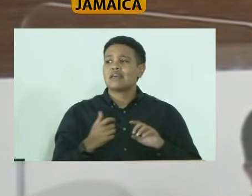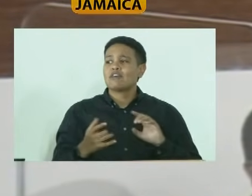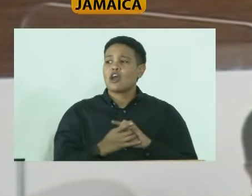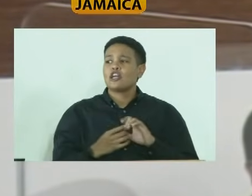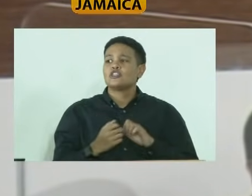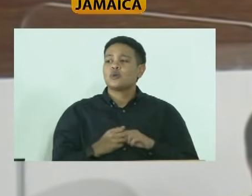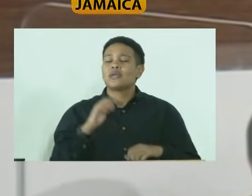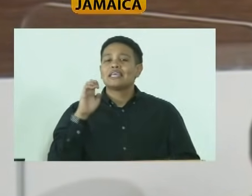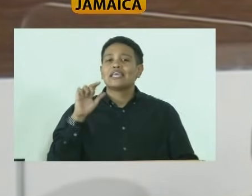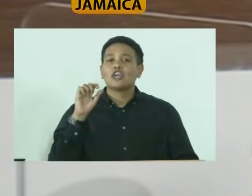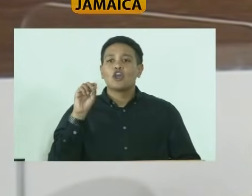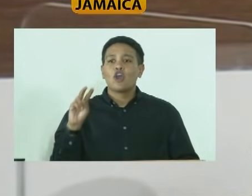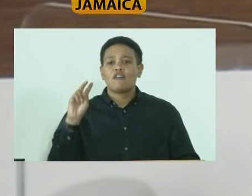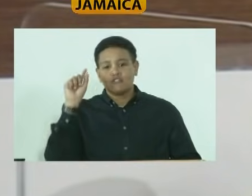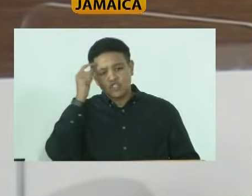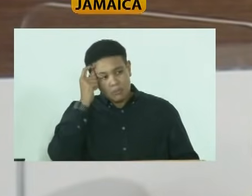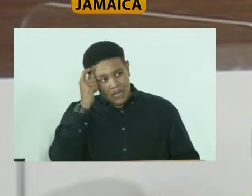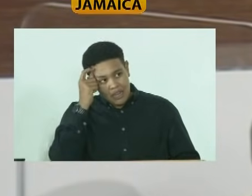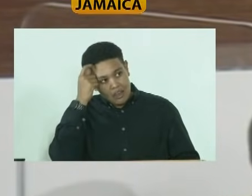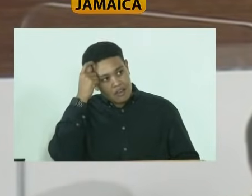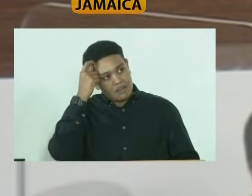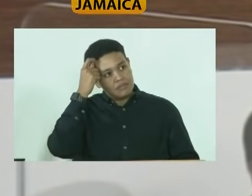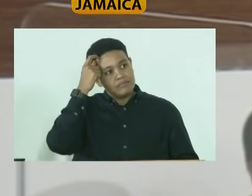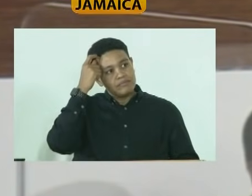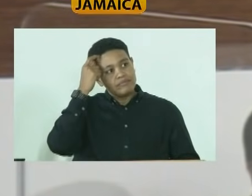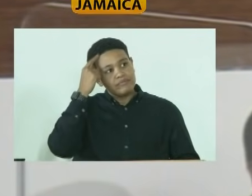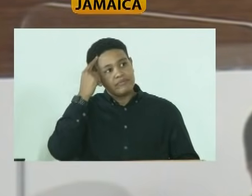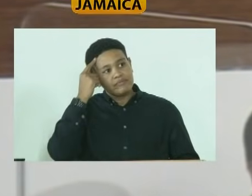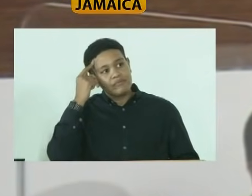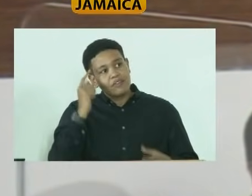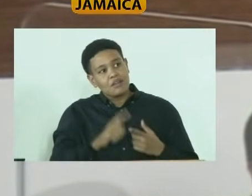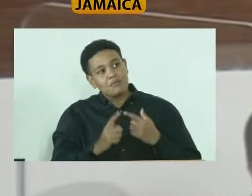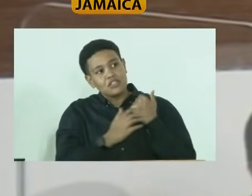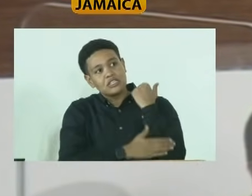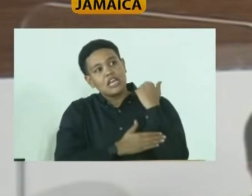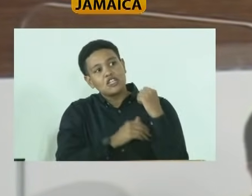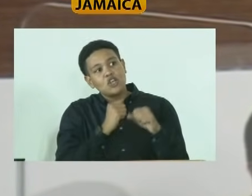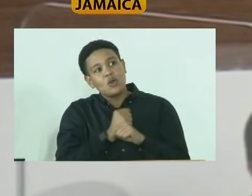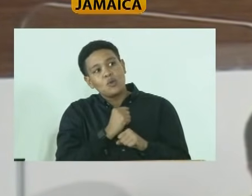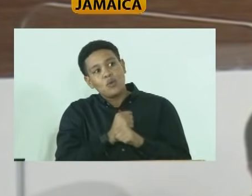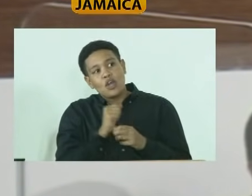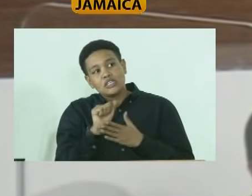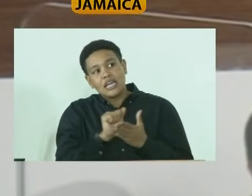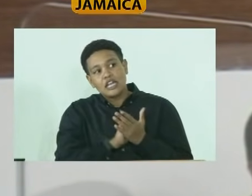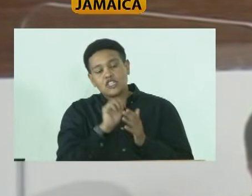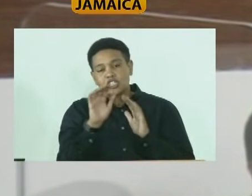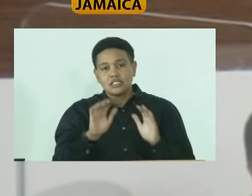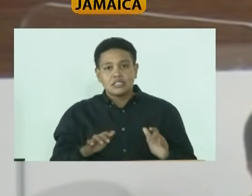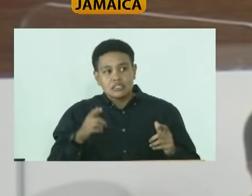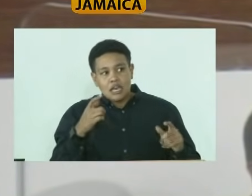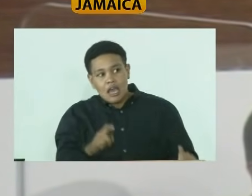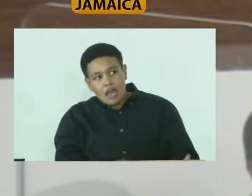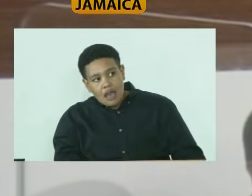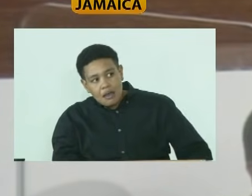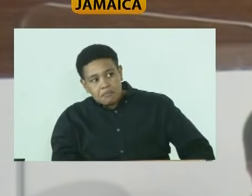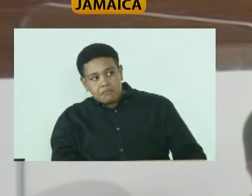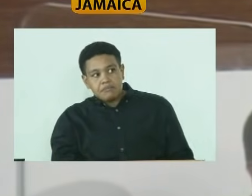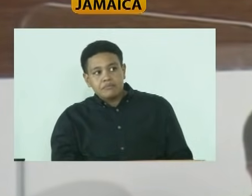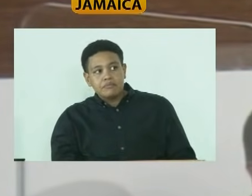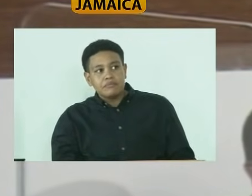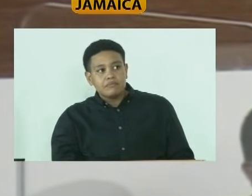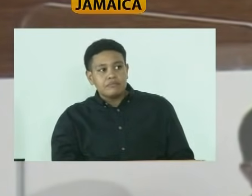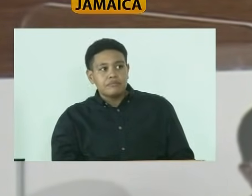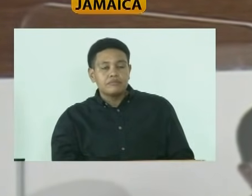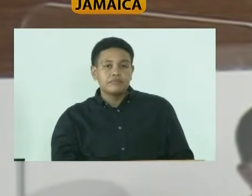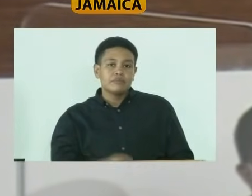with eGov Jamaica Limited, and the National Works Agency. I need the leader of the opposition